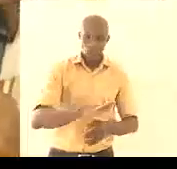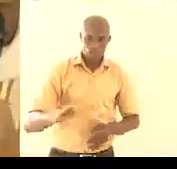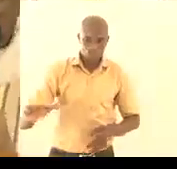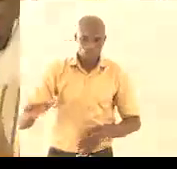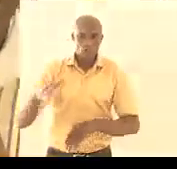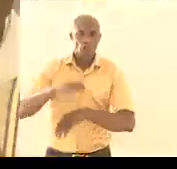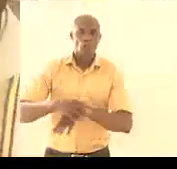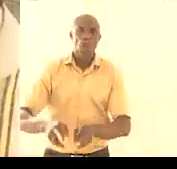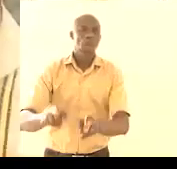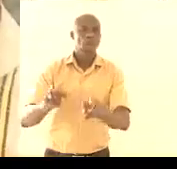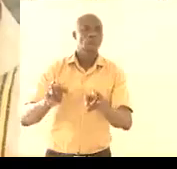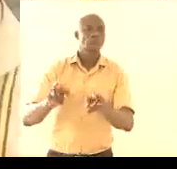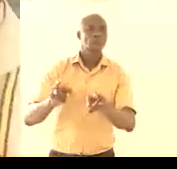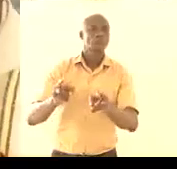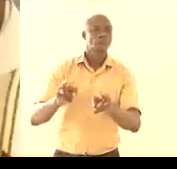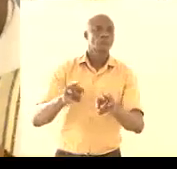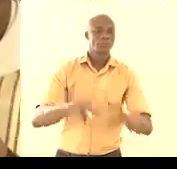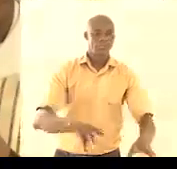adopt a number of the children.